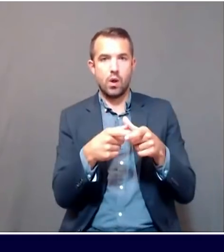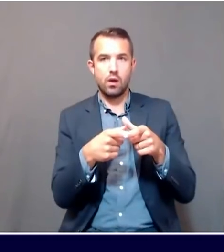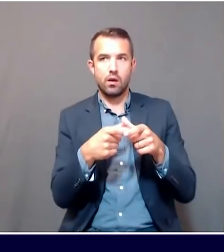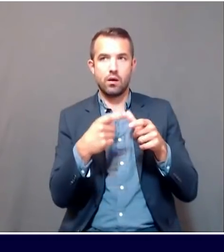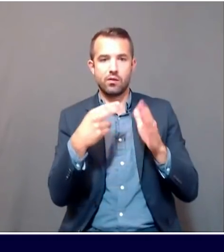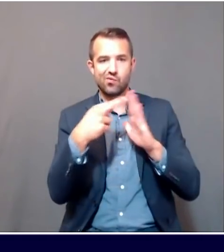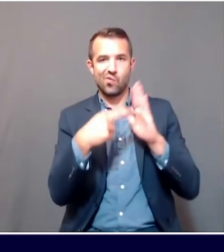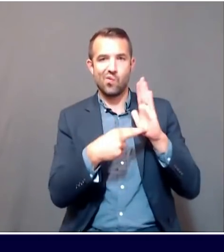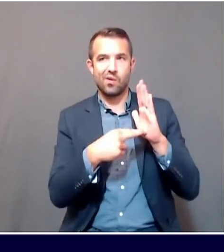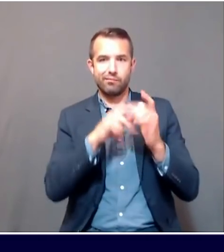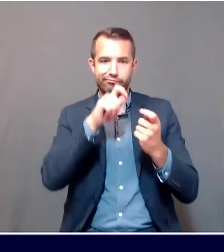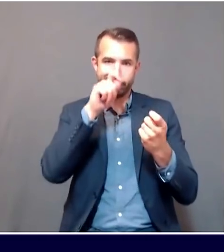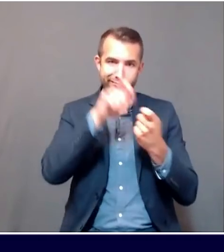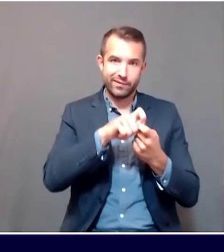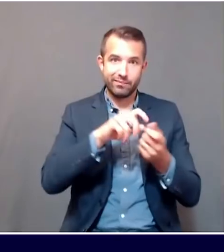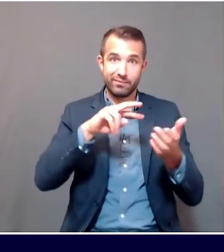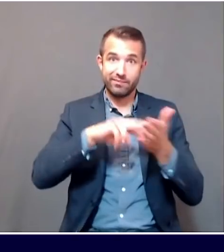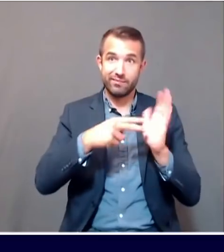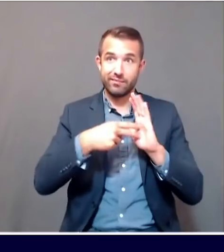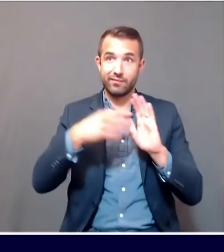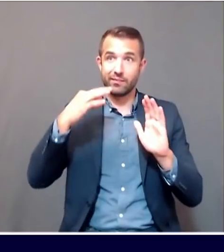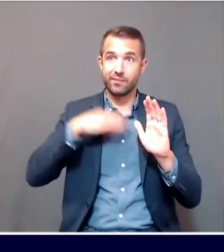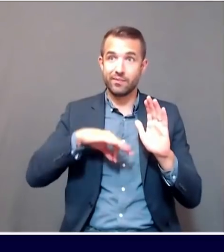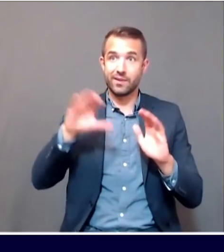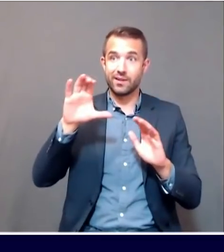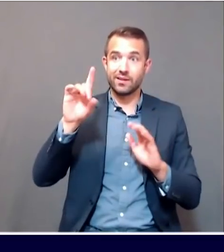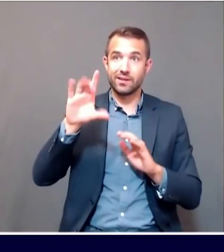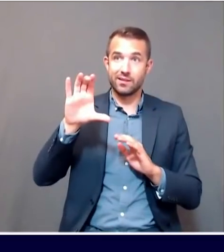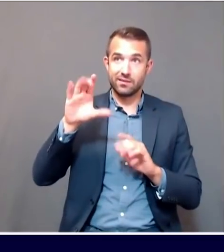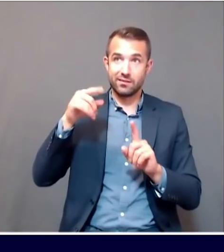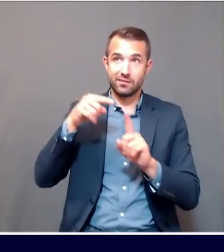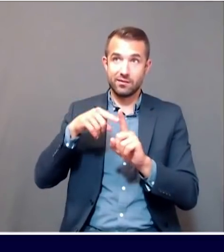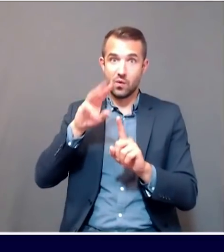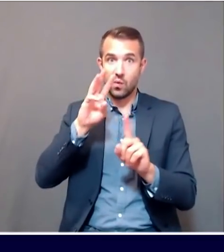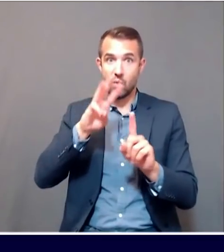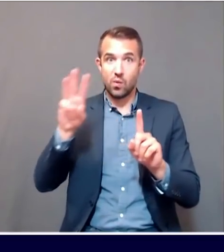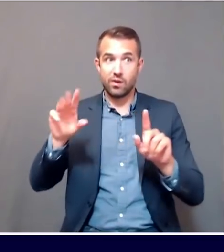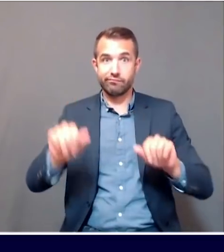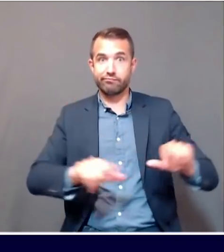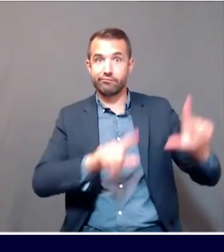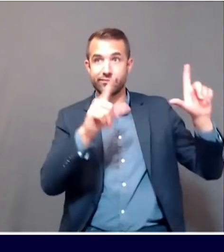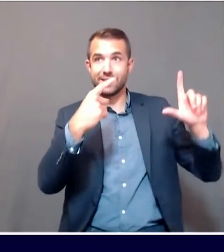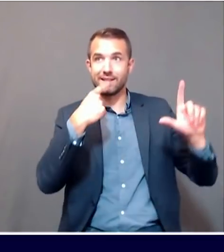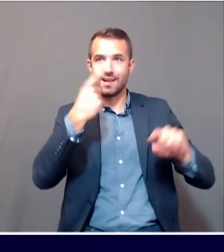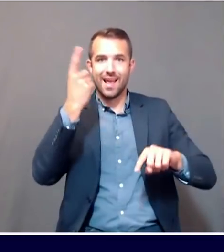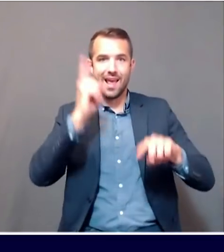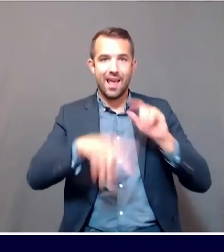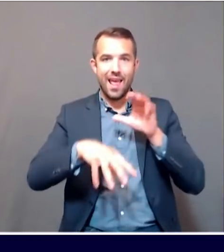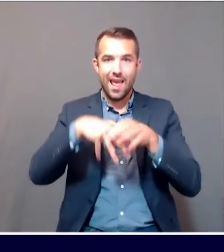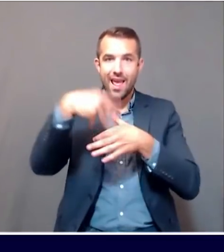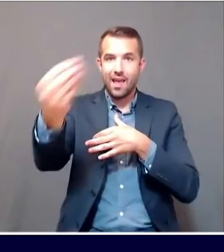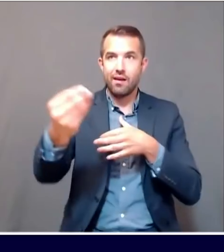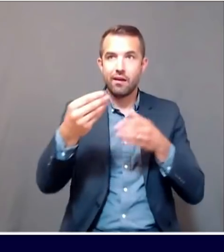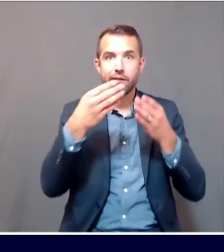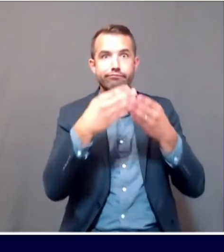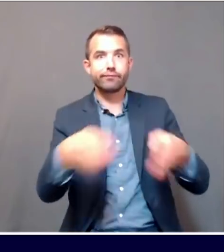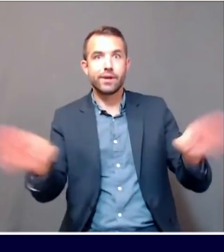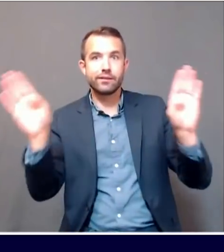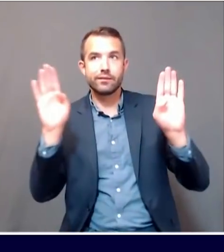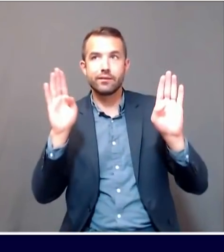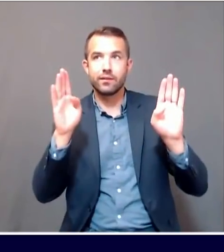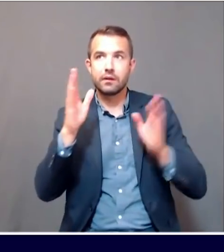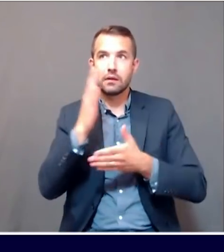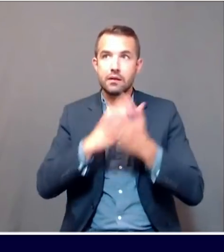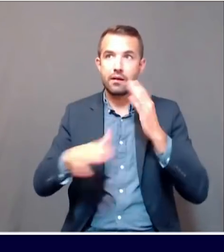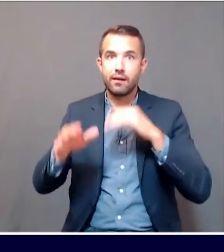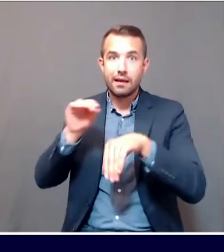website says you cannot go out to public places. Some other guidance that's being issued to visitors says it is okay